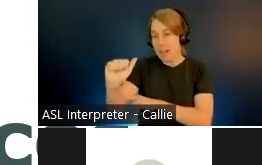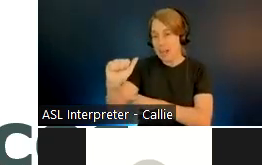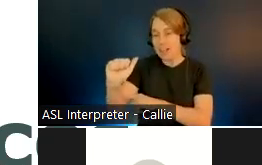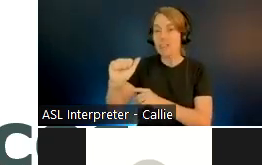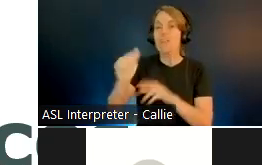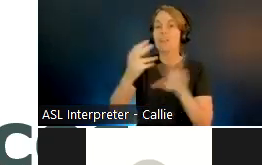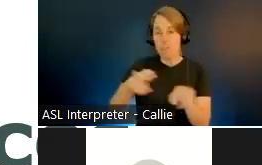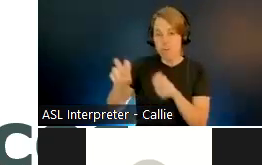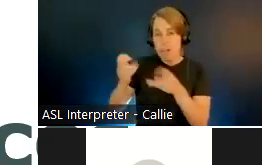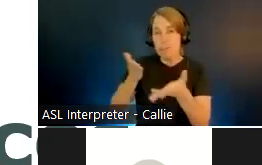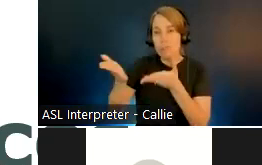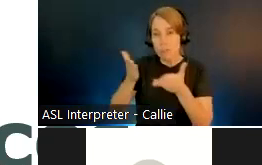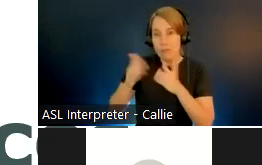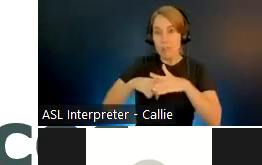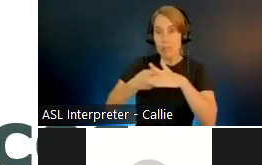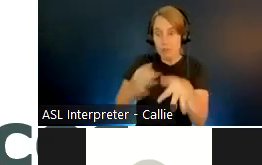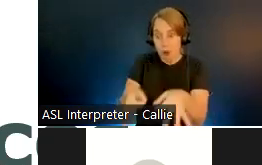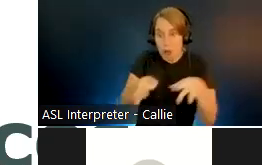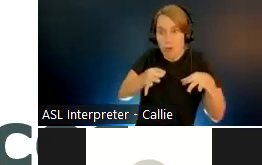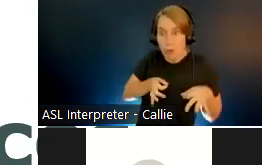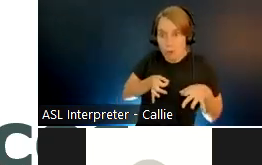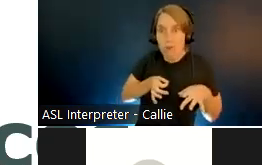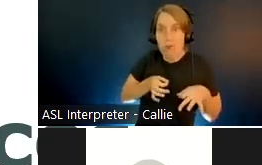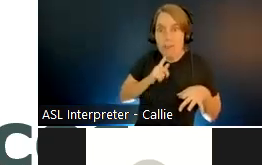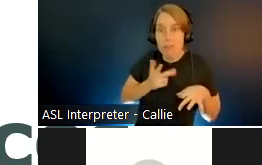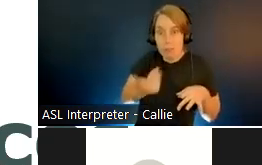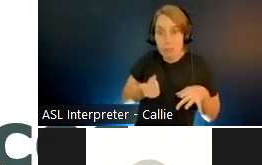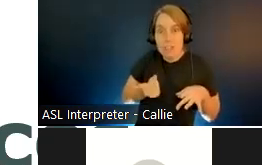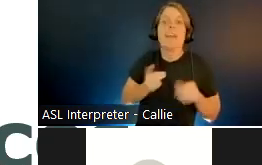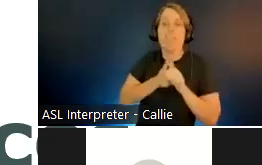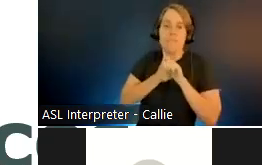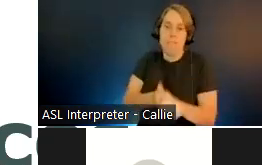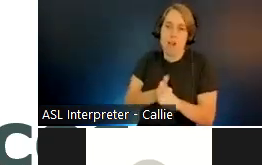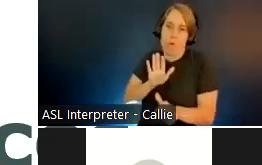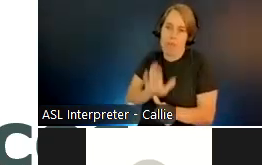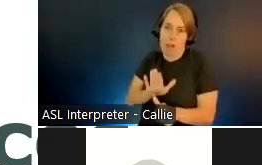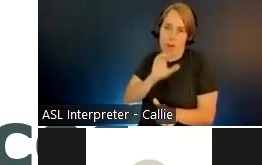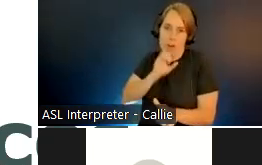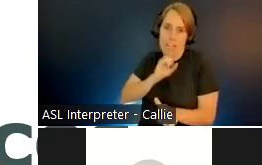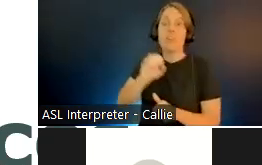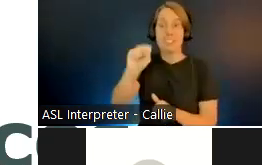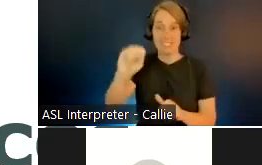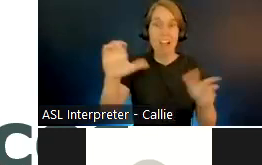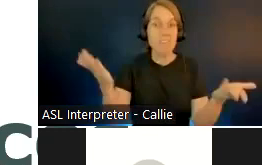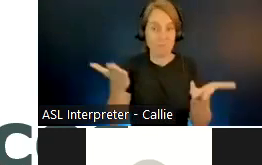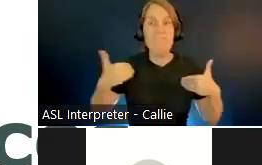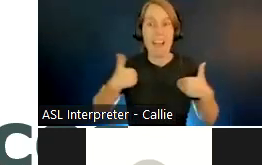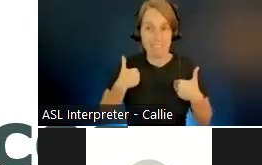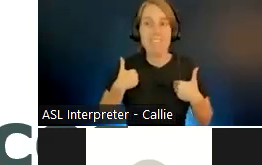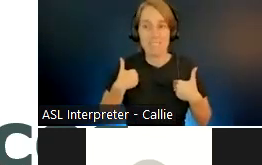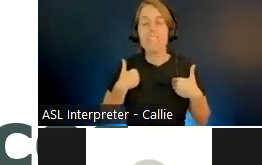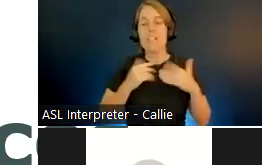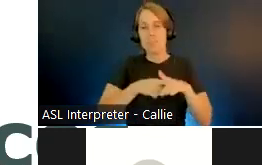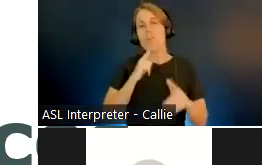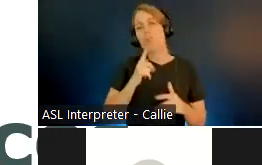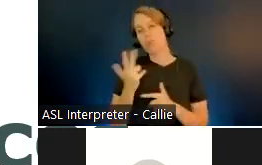education transition services to start earlier, then you use that age. And in South Carolina, we start at 13,